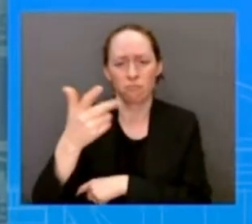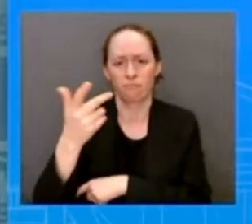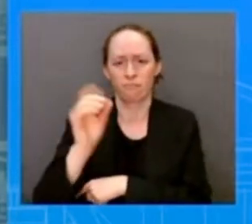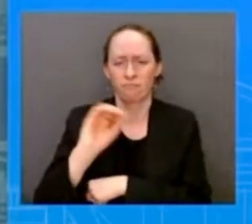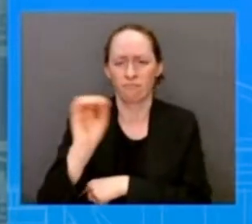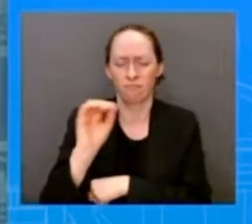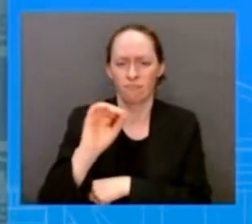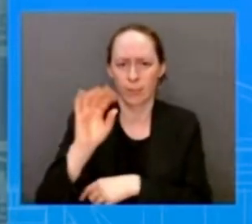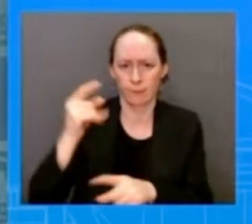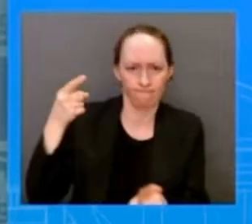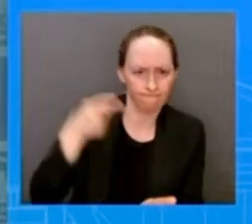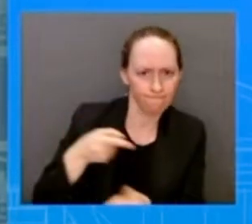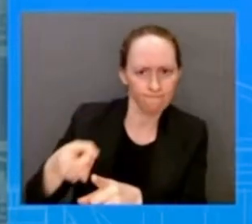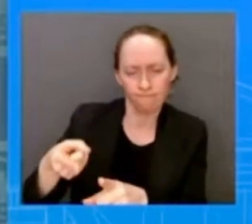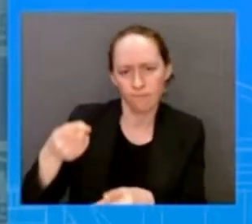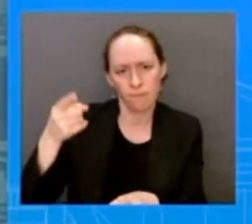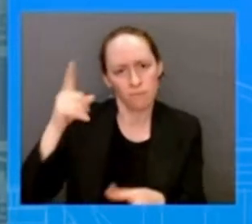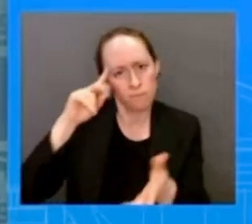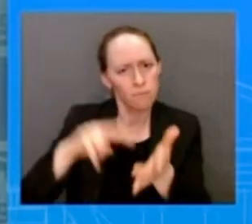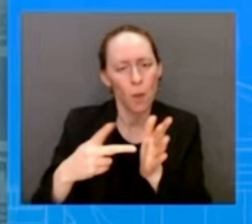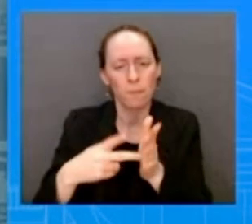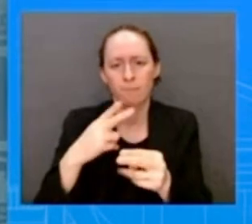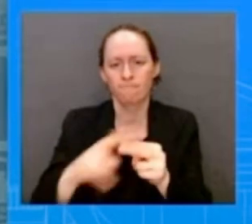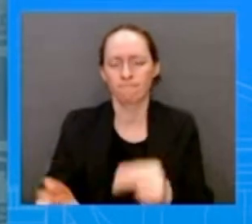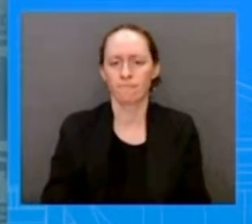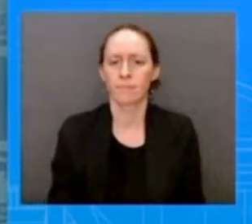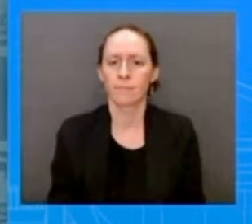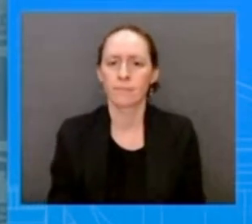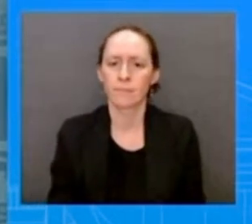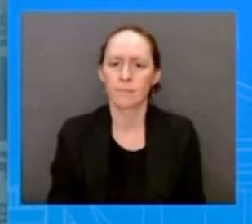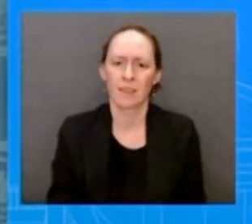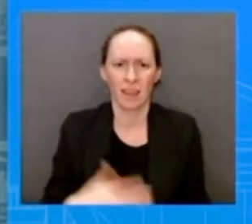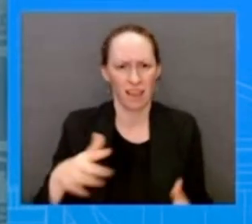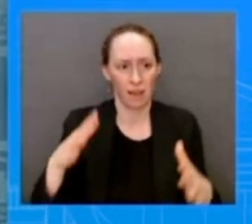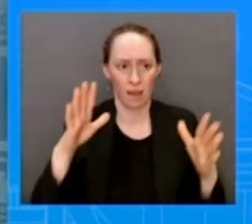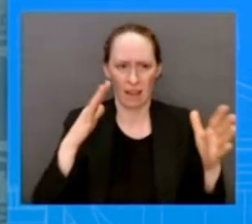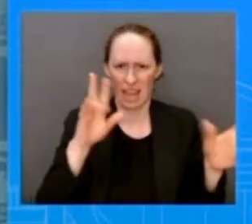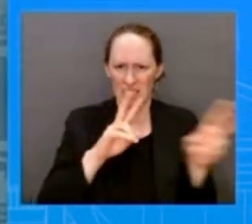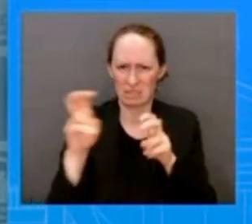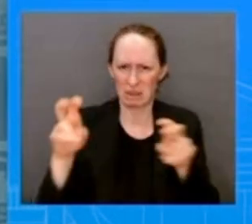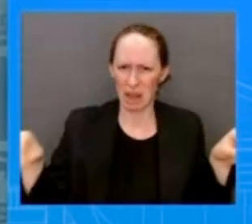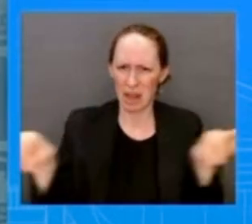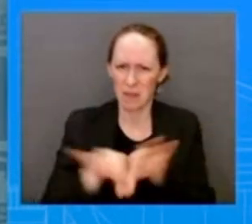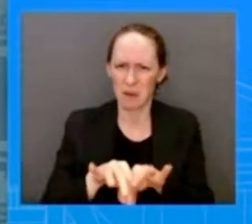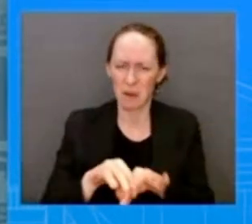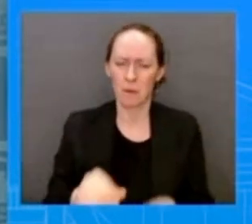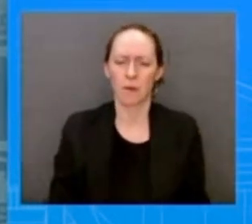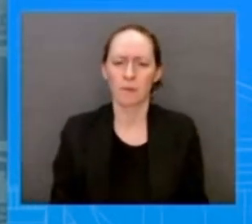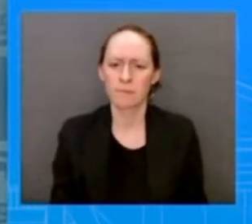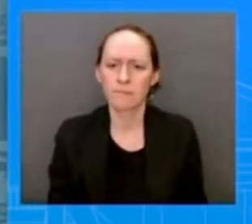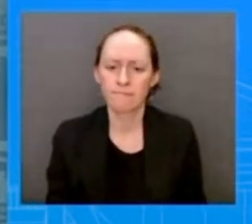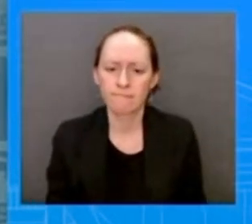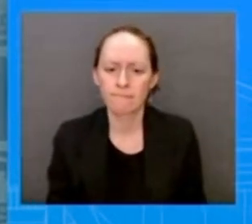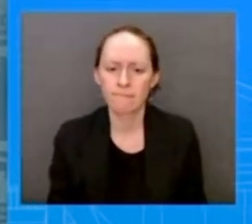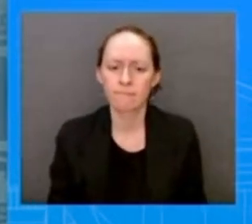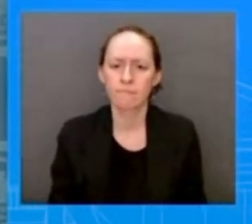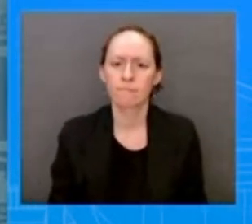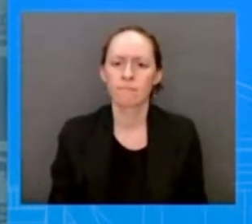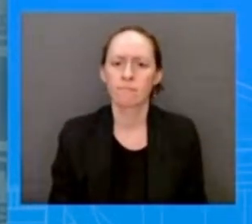on pretty significant issues, and it just wasn't part of the schedule for either leader here to do a press conference. And it's